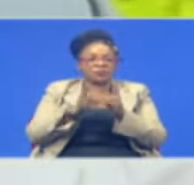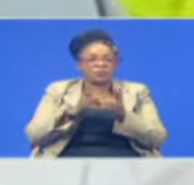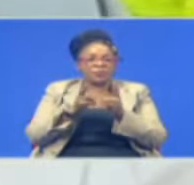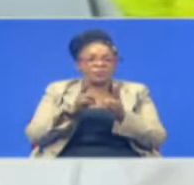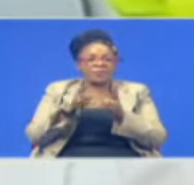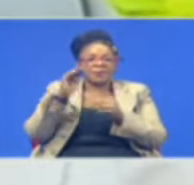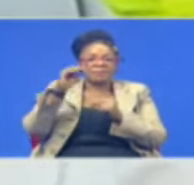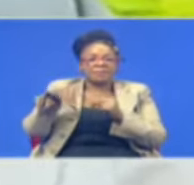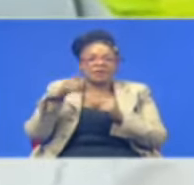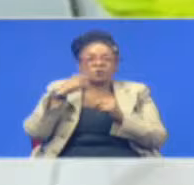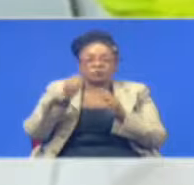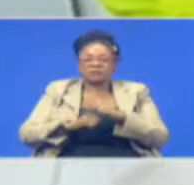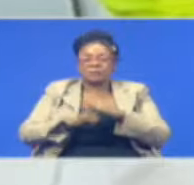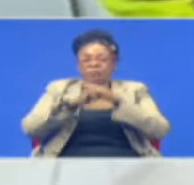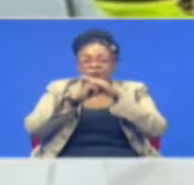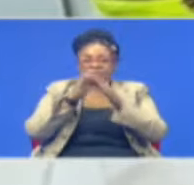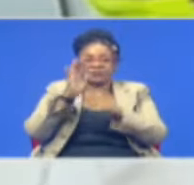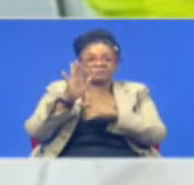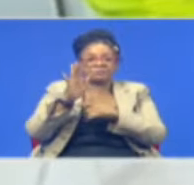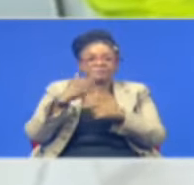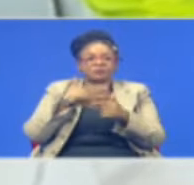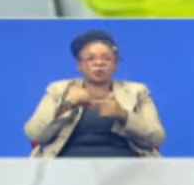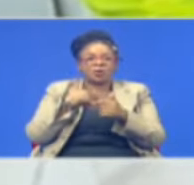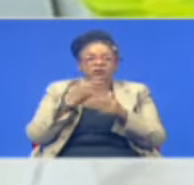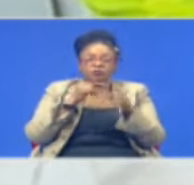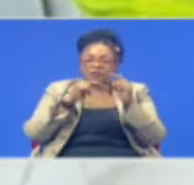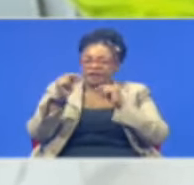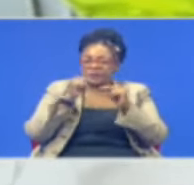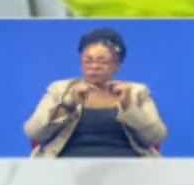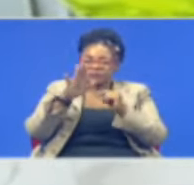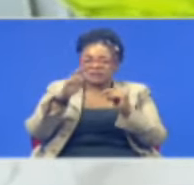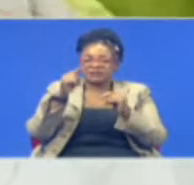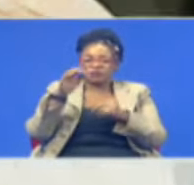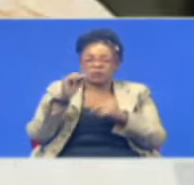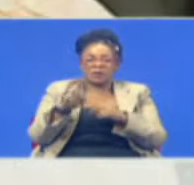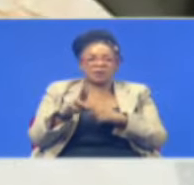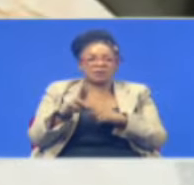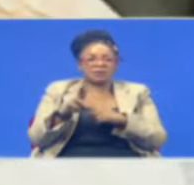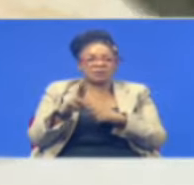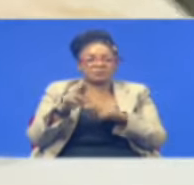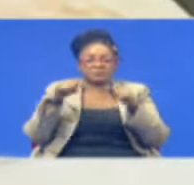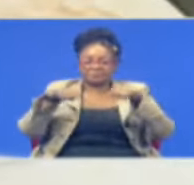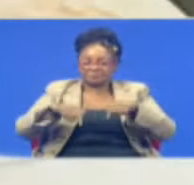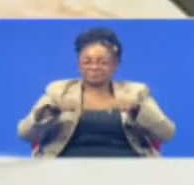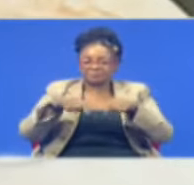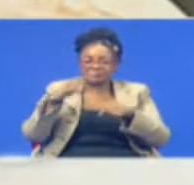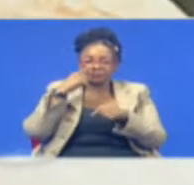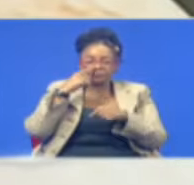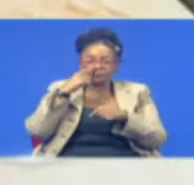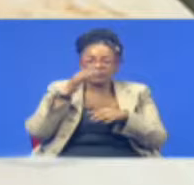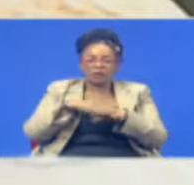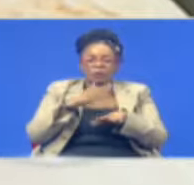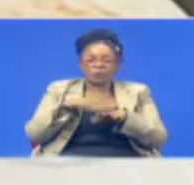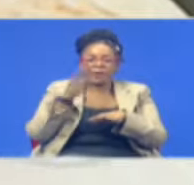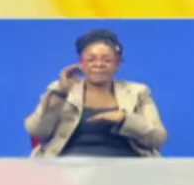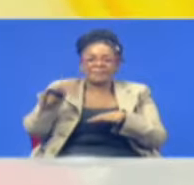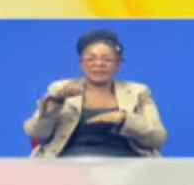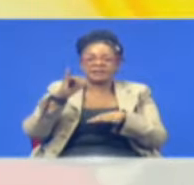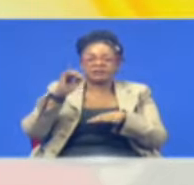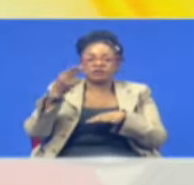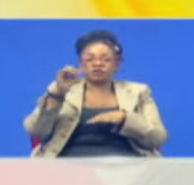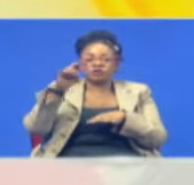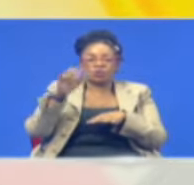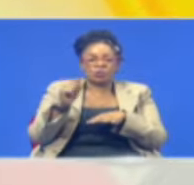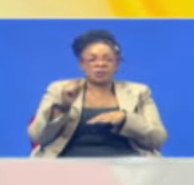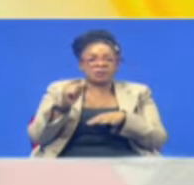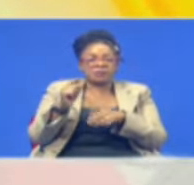MPs allied to his cause now want to renegotiate their terms of engagement. Today, at the home of Kikuyu MP Kemani Ichung'wah,